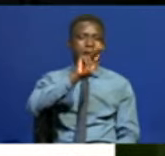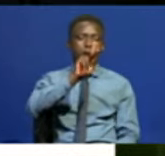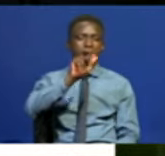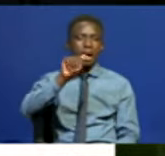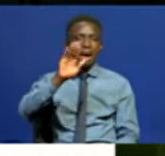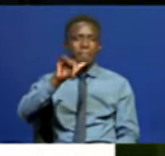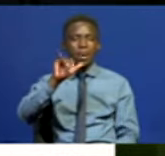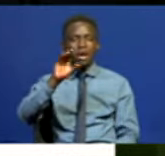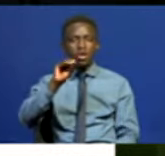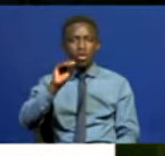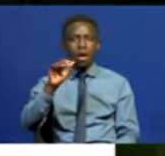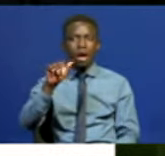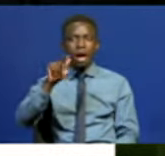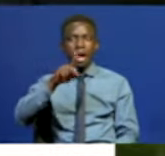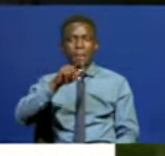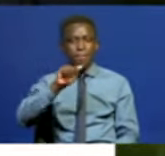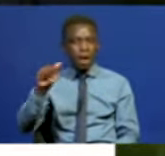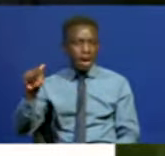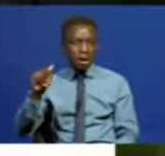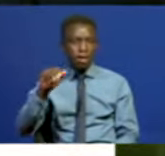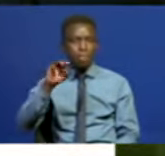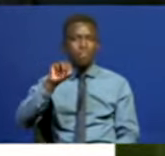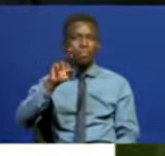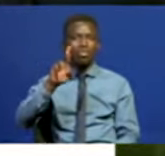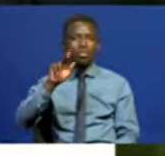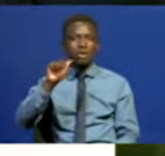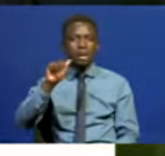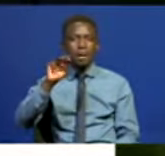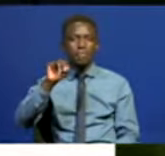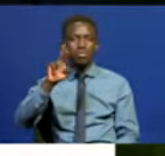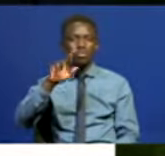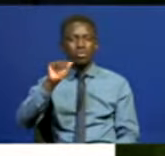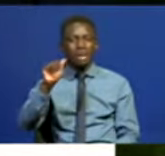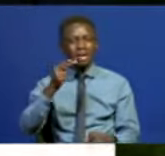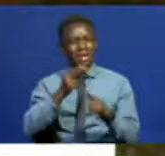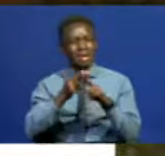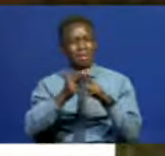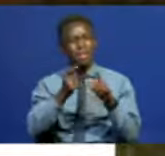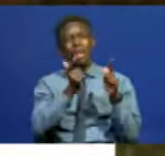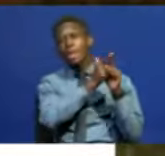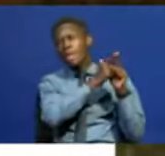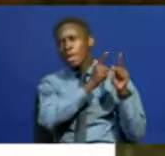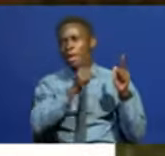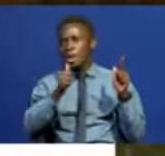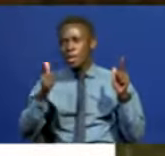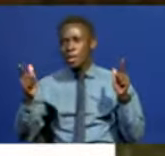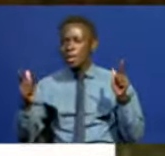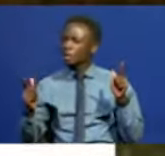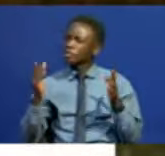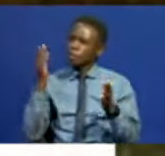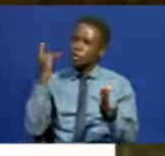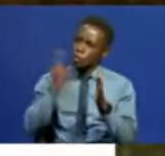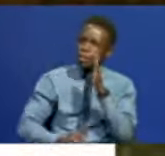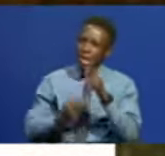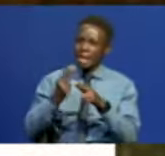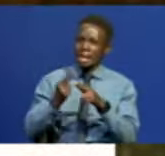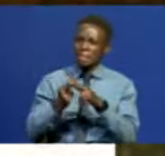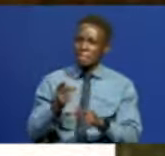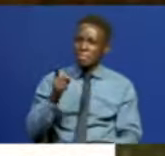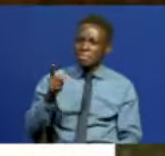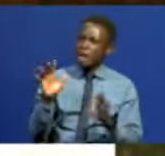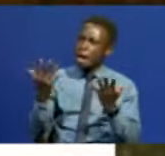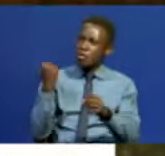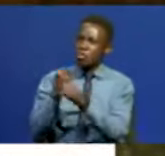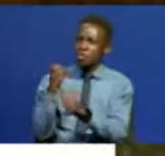Apa Murangura. Why? What a name. How are you doing? You're very much